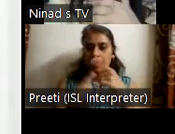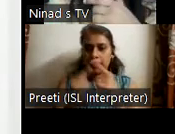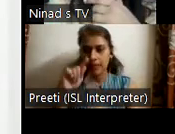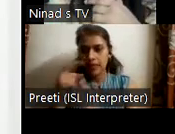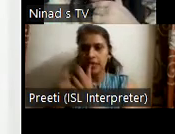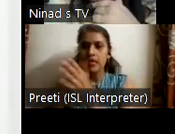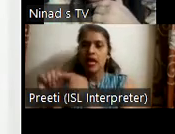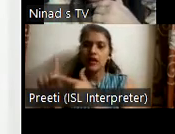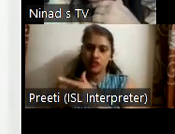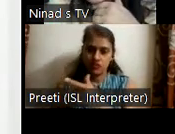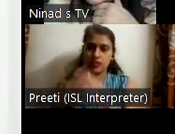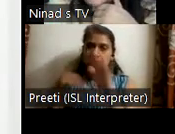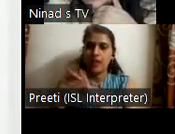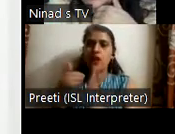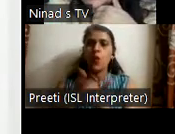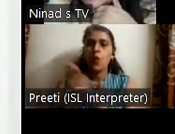in the